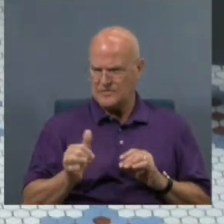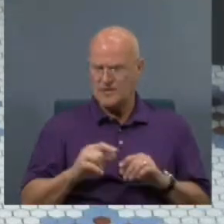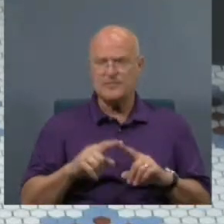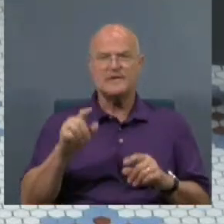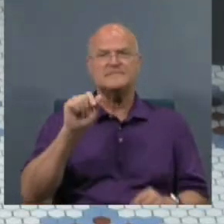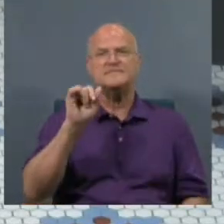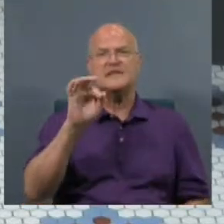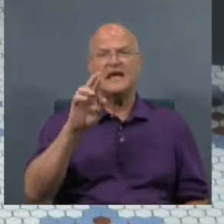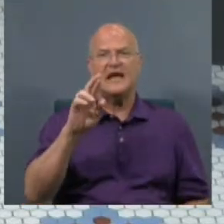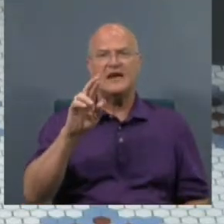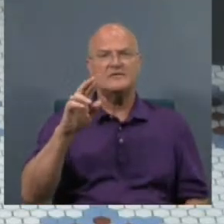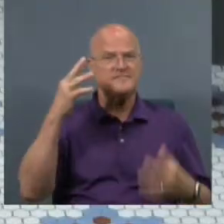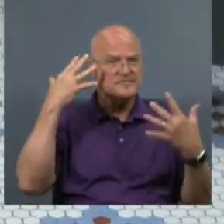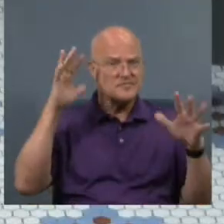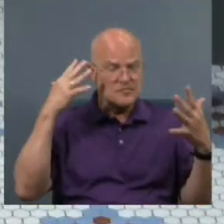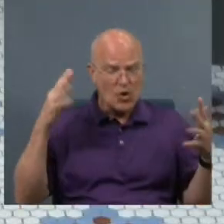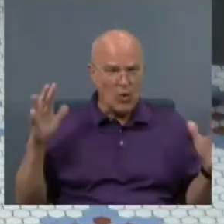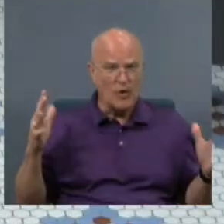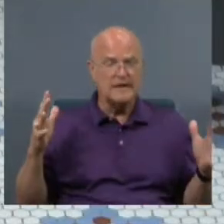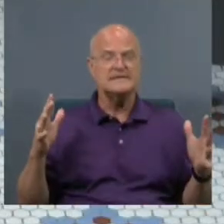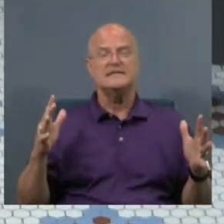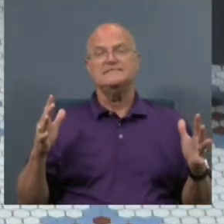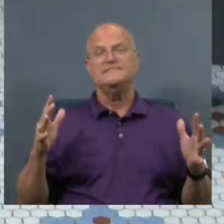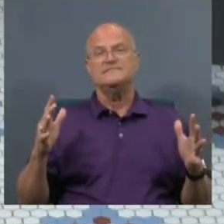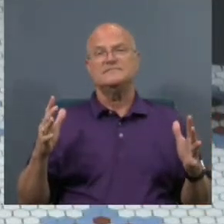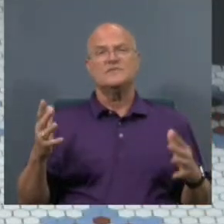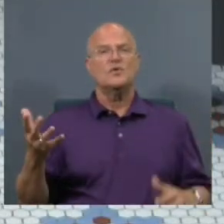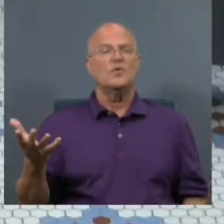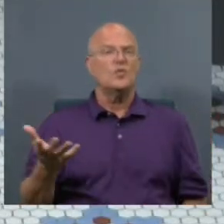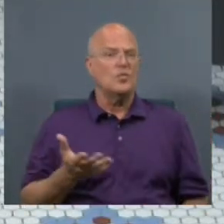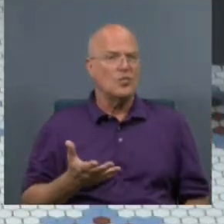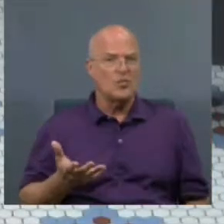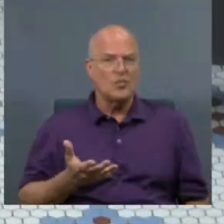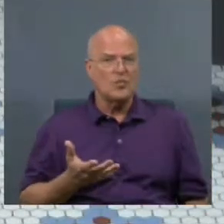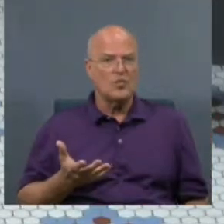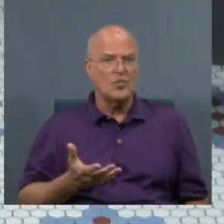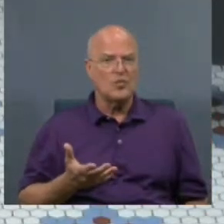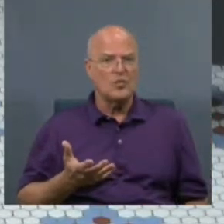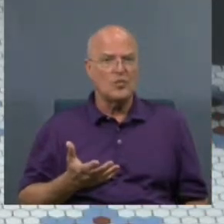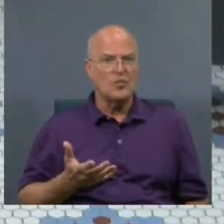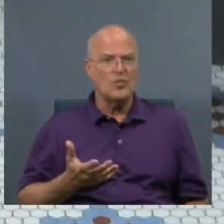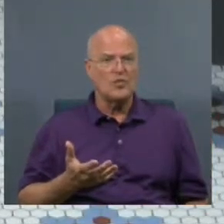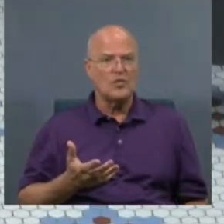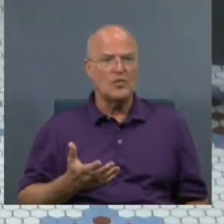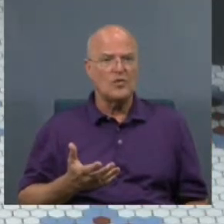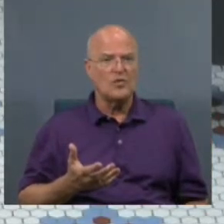The air quality, noise pollution. What